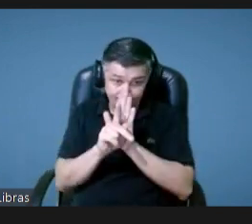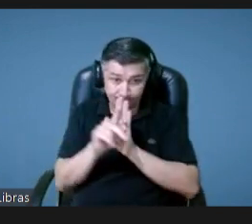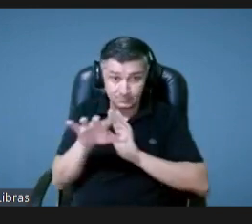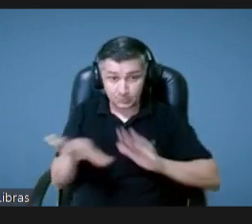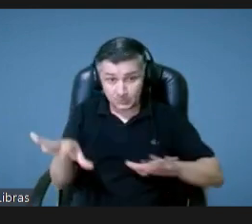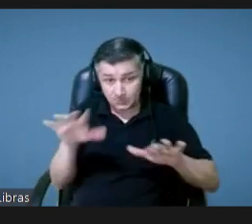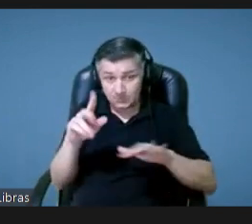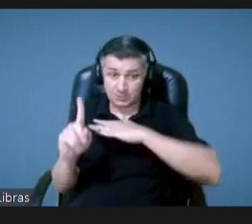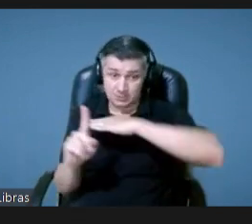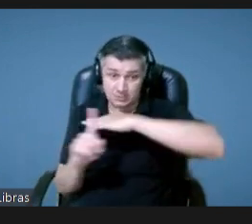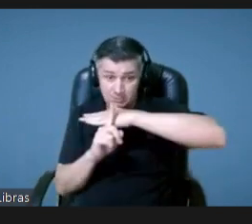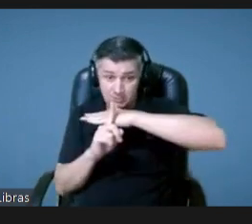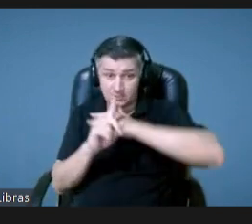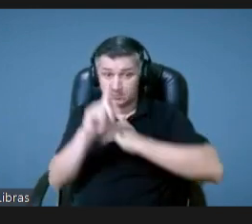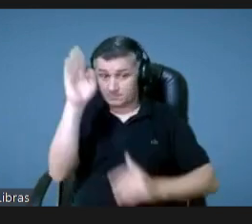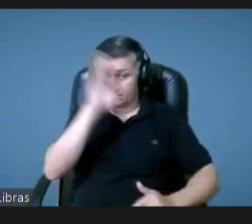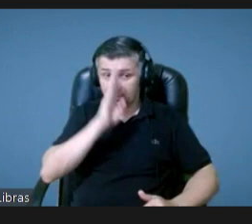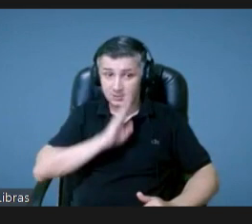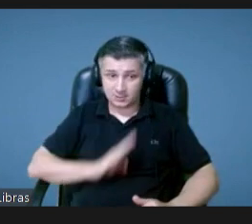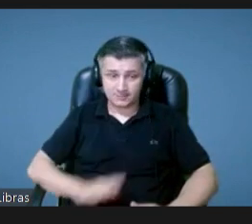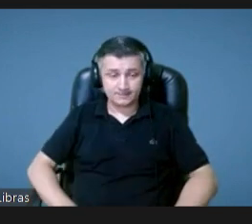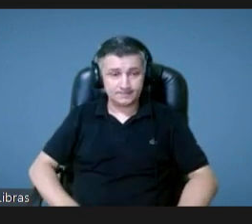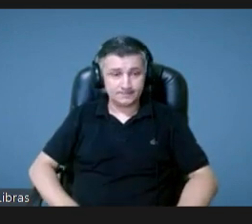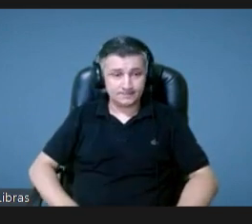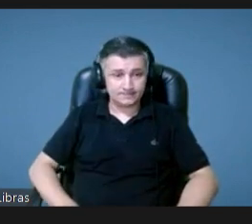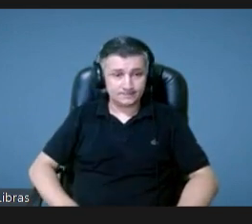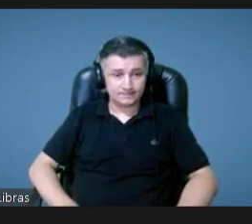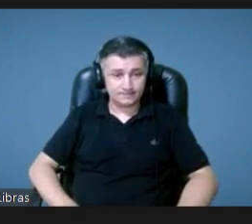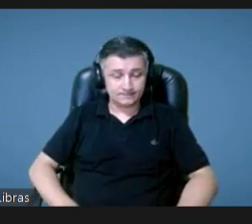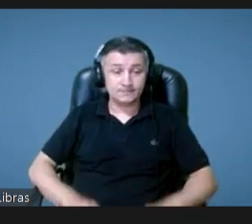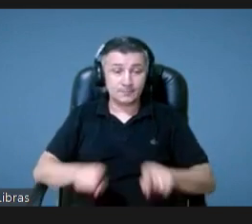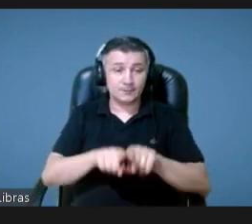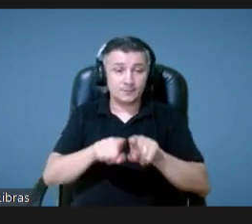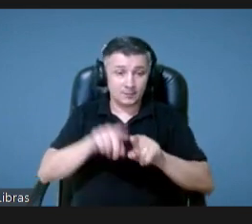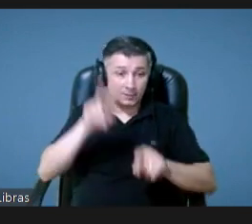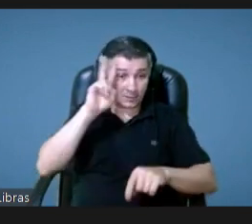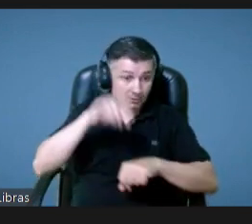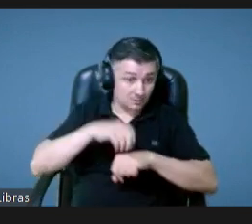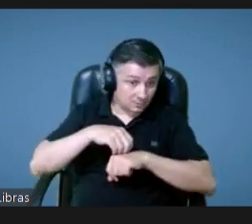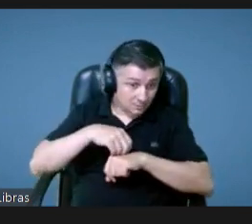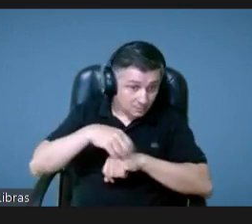people in the high income bracket.